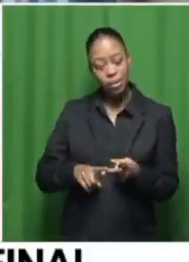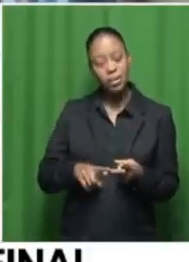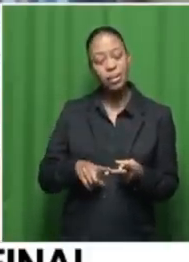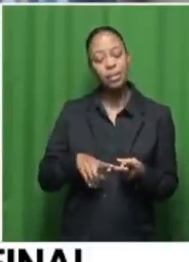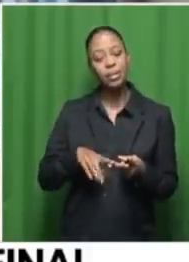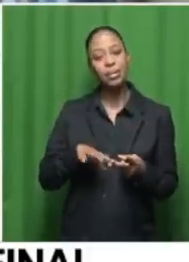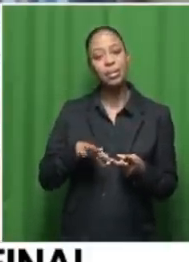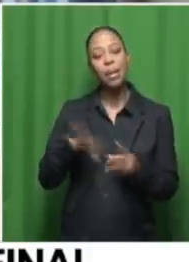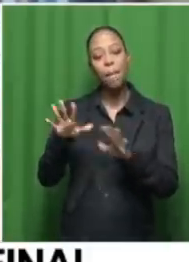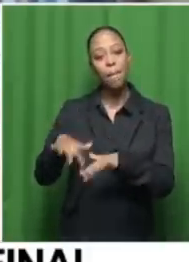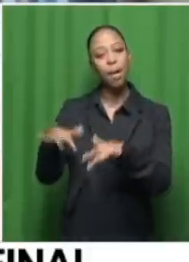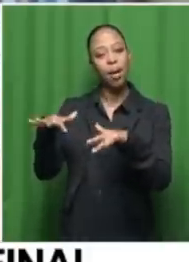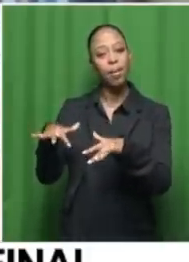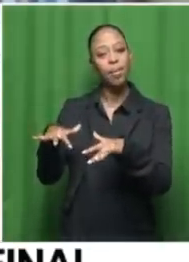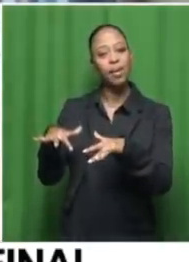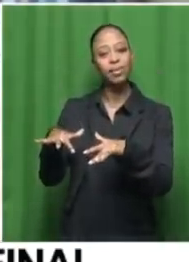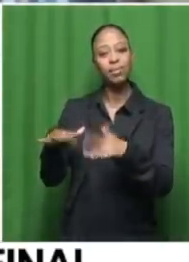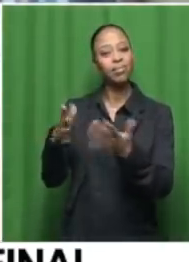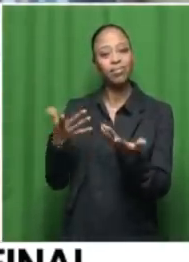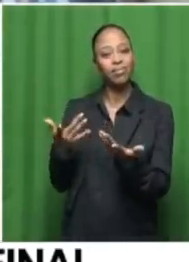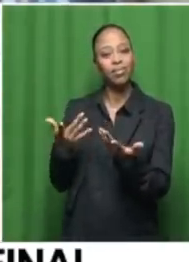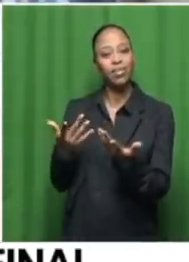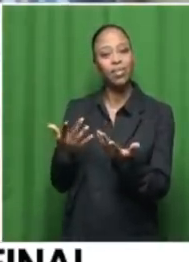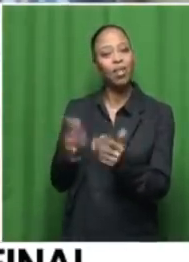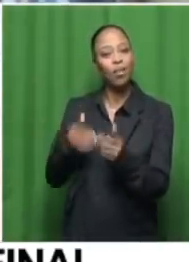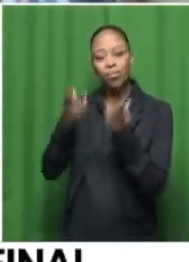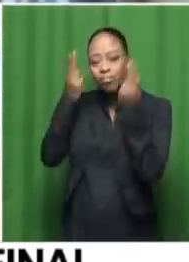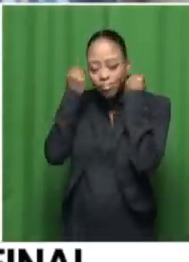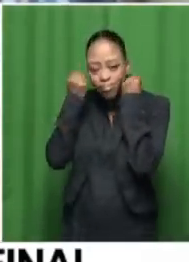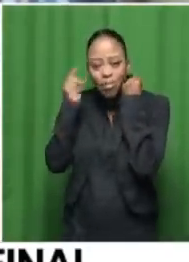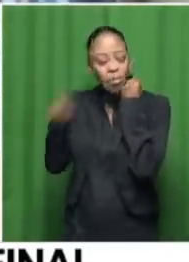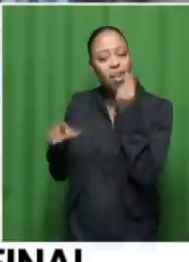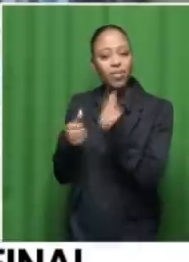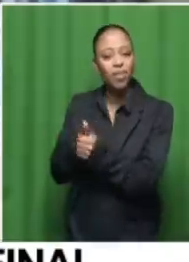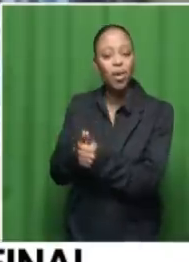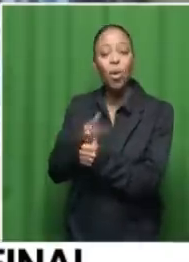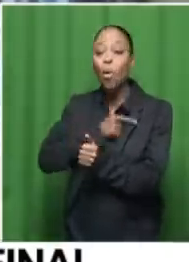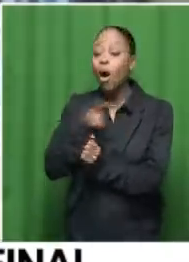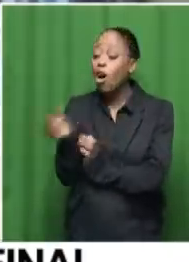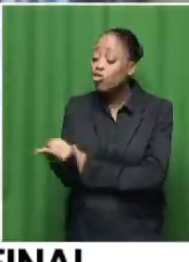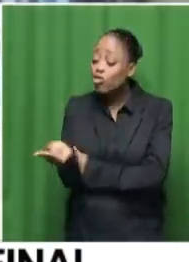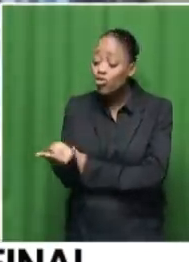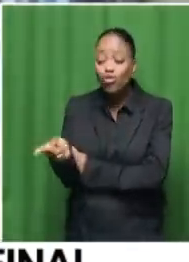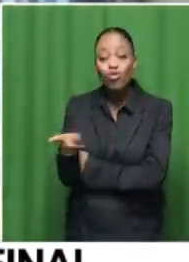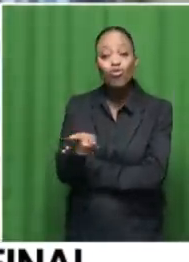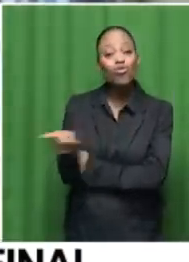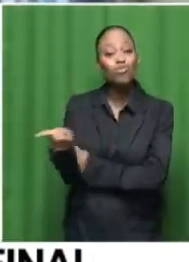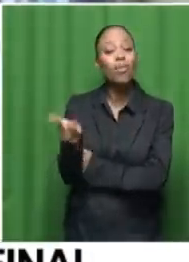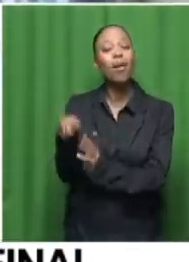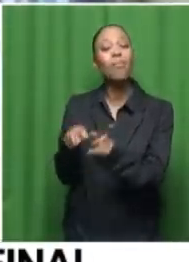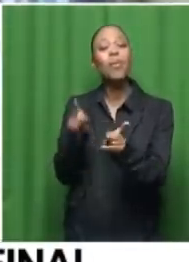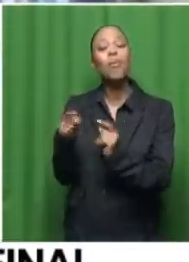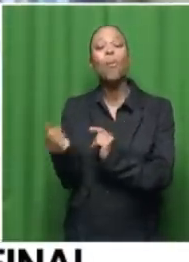and our Parliament, because they were both parties officially